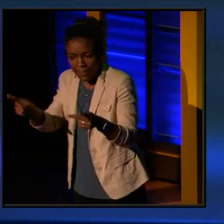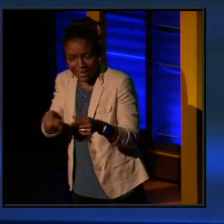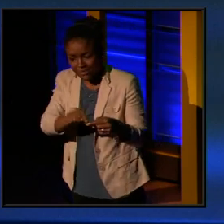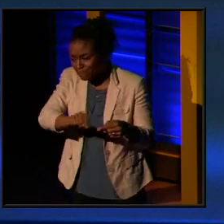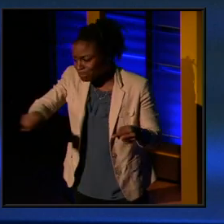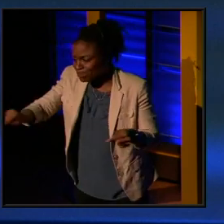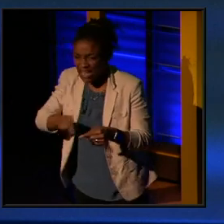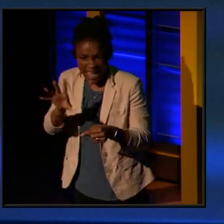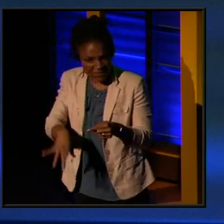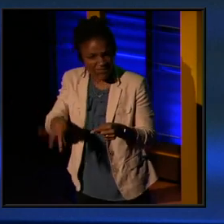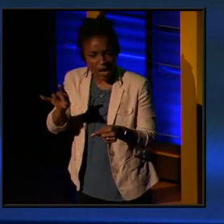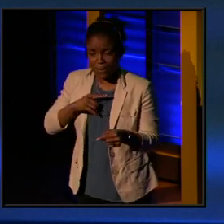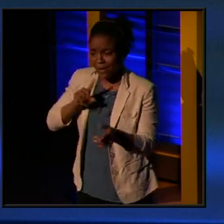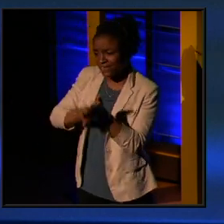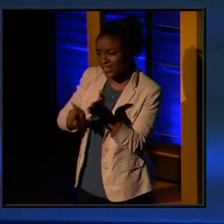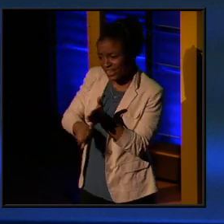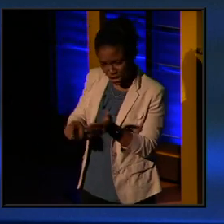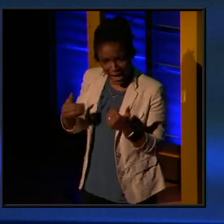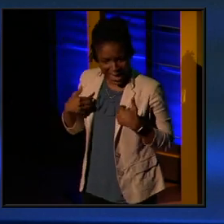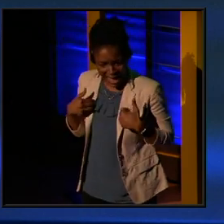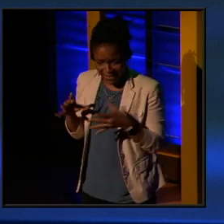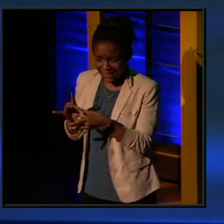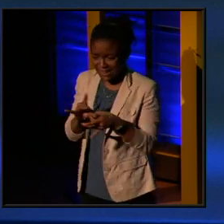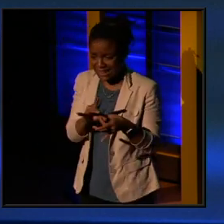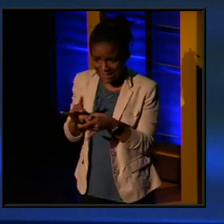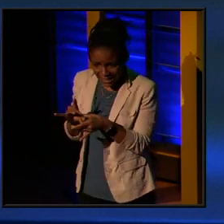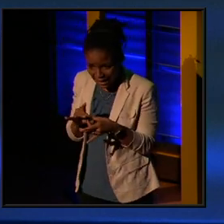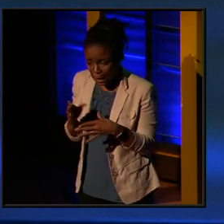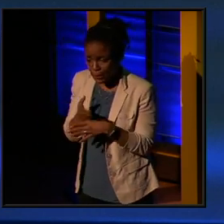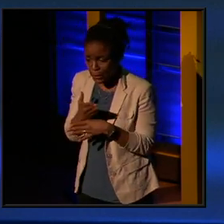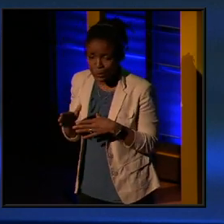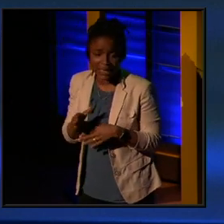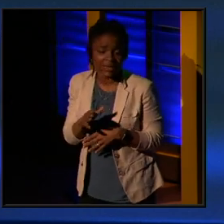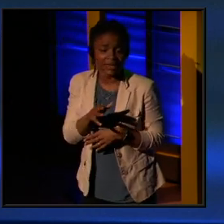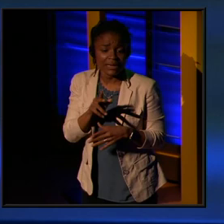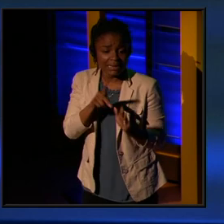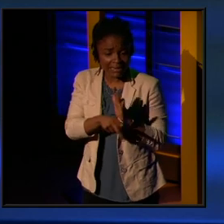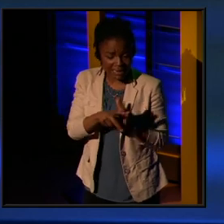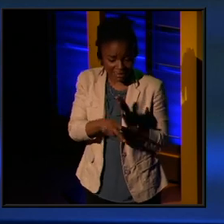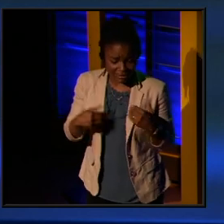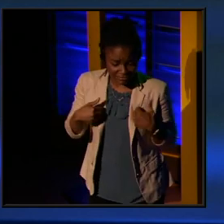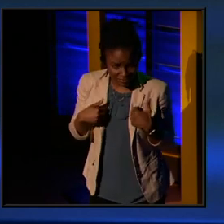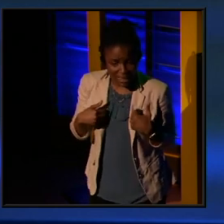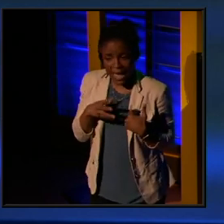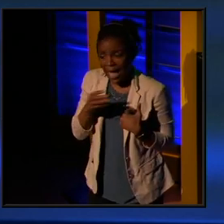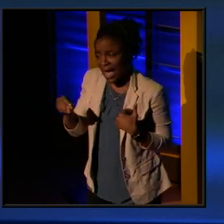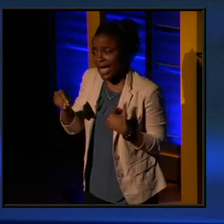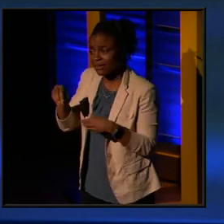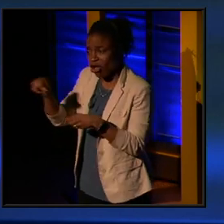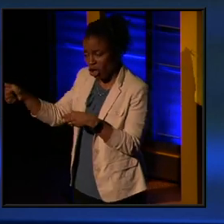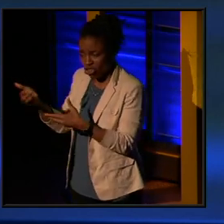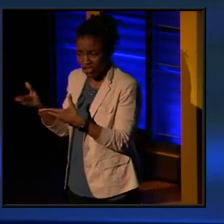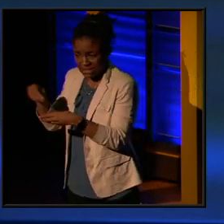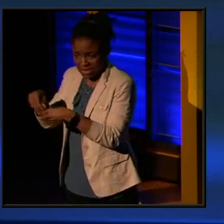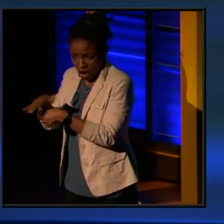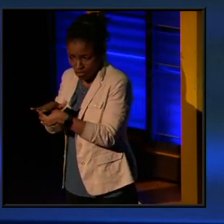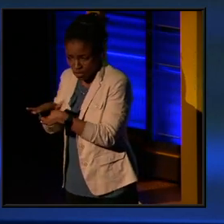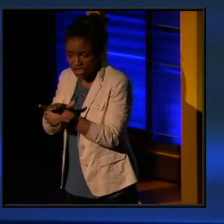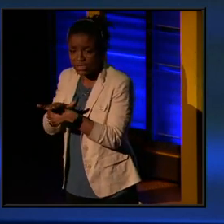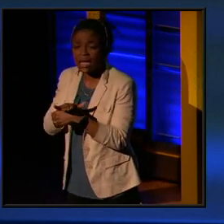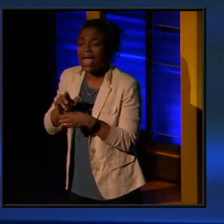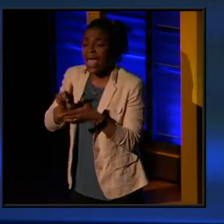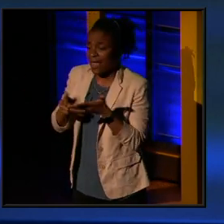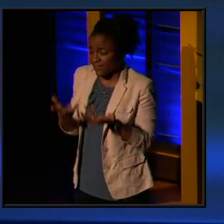are links between wildlife trafficking and insurgency in the region. And then finally, going undercover in the wildlife markets